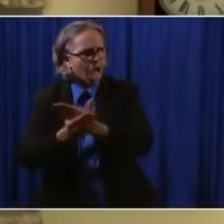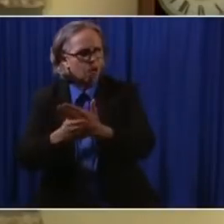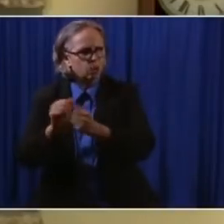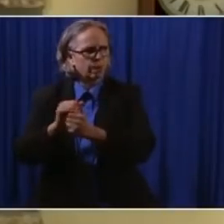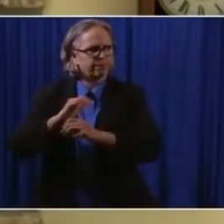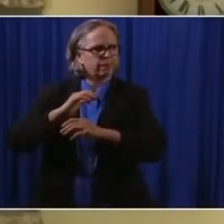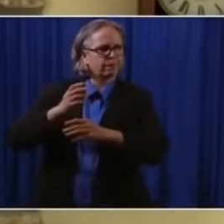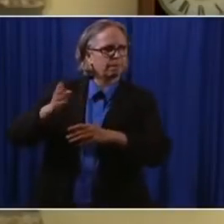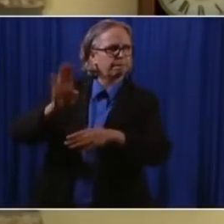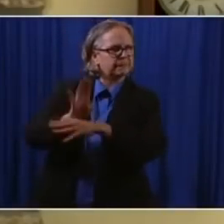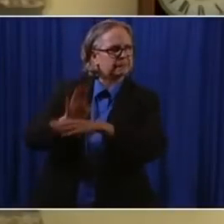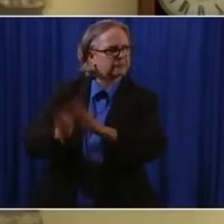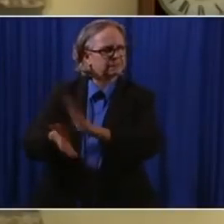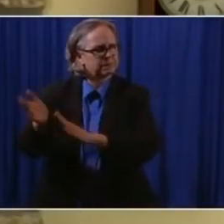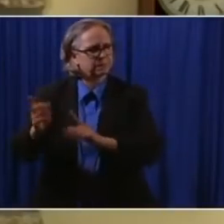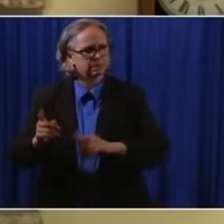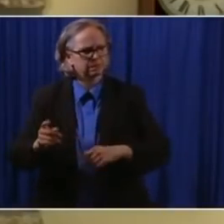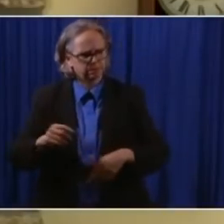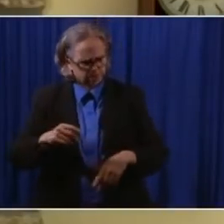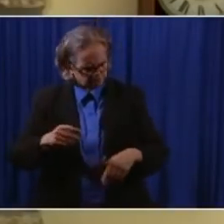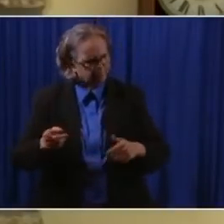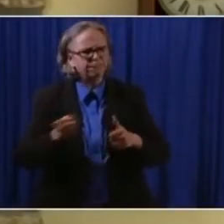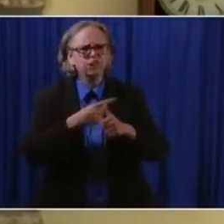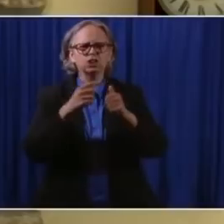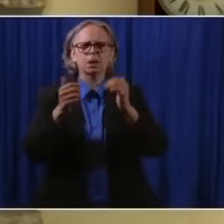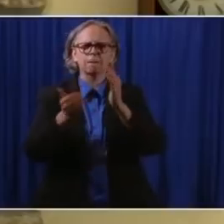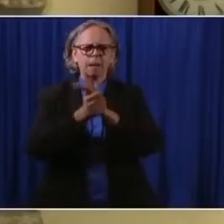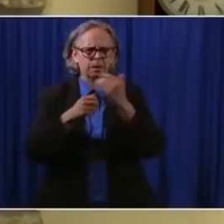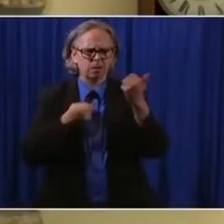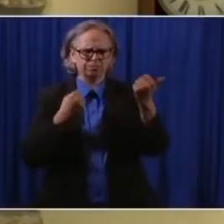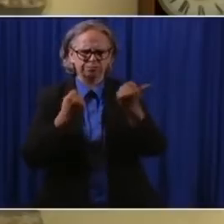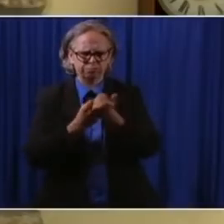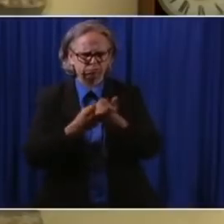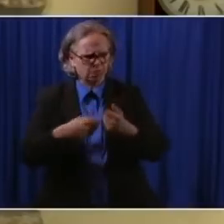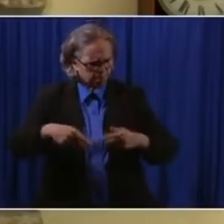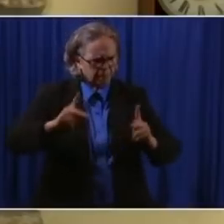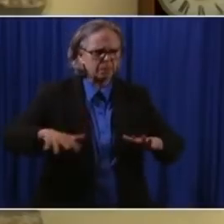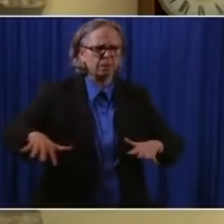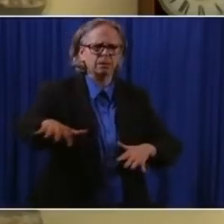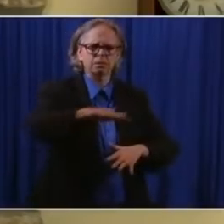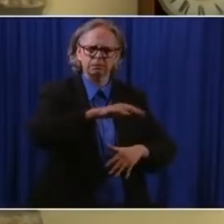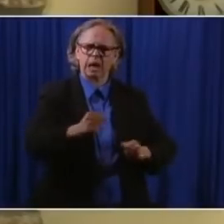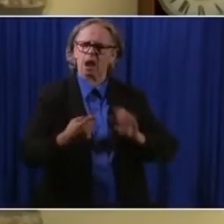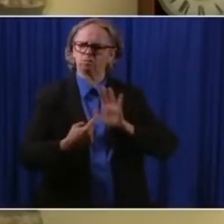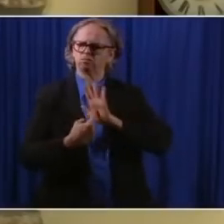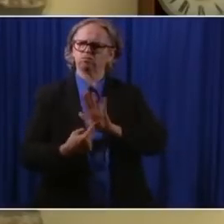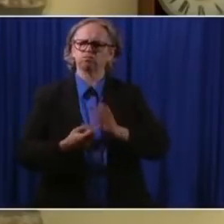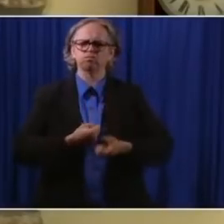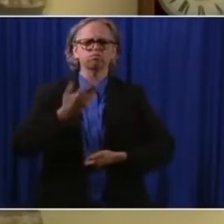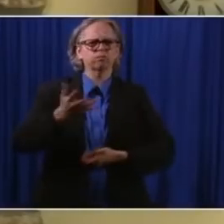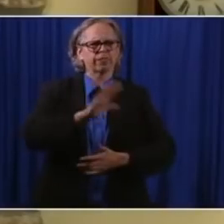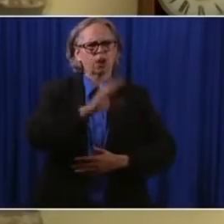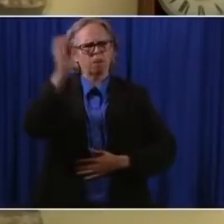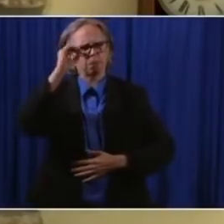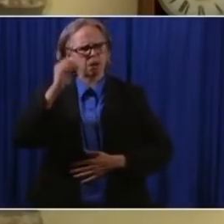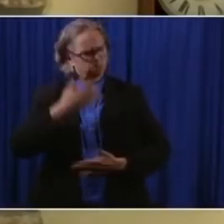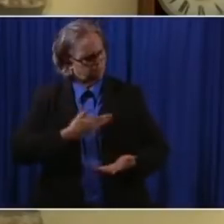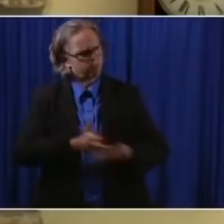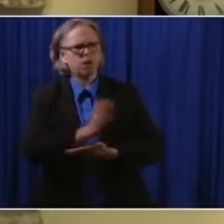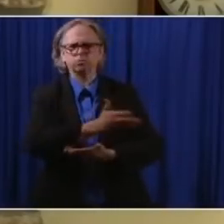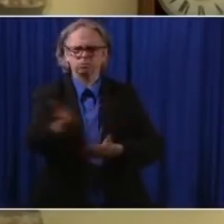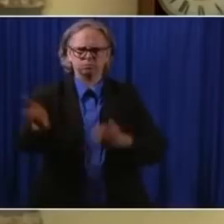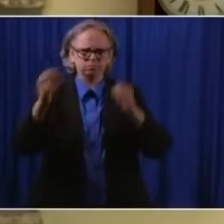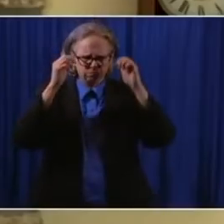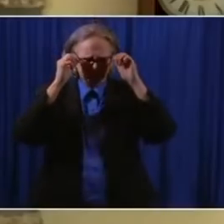Amendment and people's ability to express, and I think you'll find that I'm pretty consistent in that regard. There are